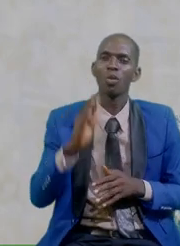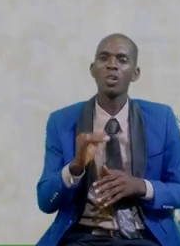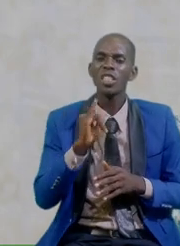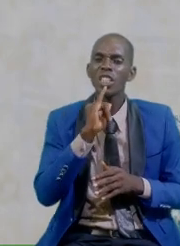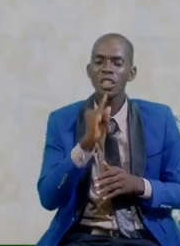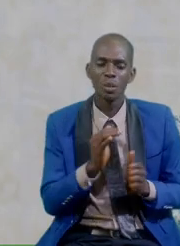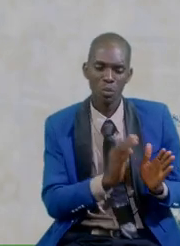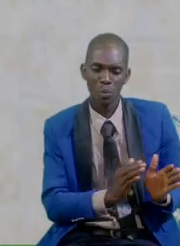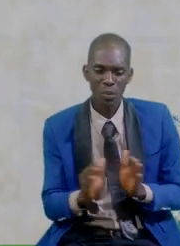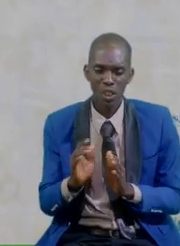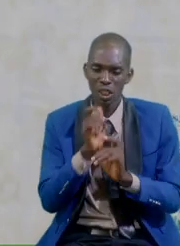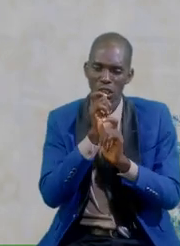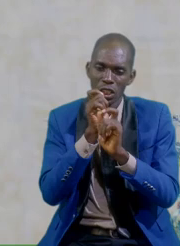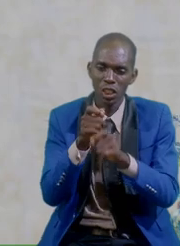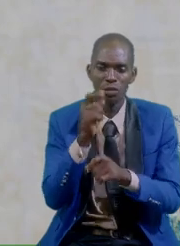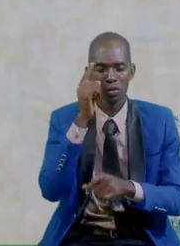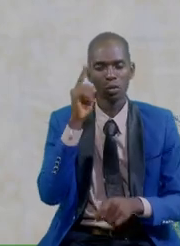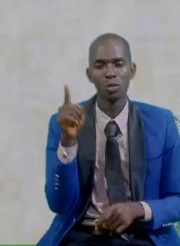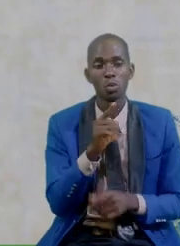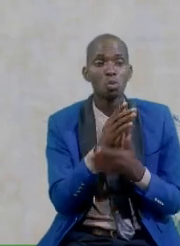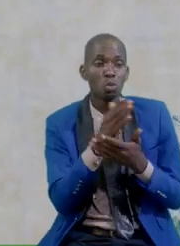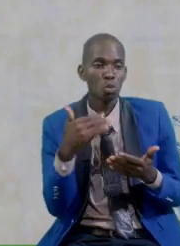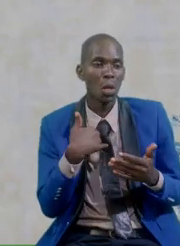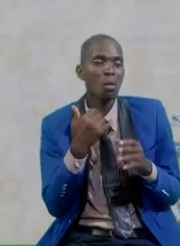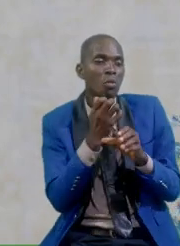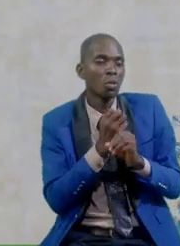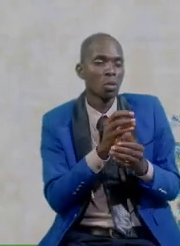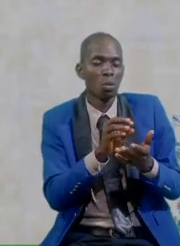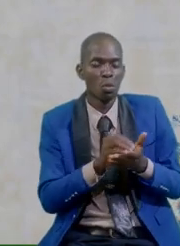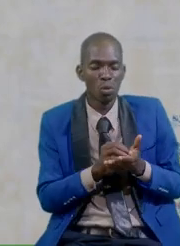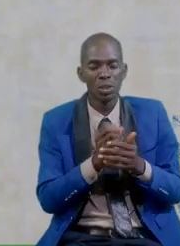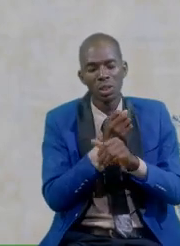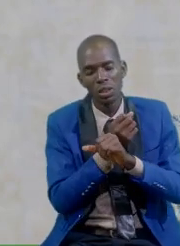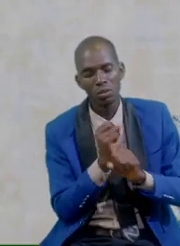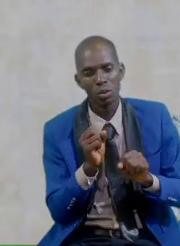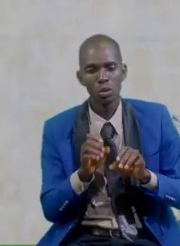you. Some have got their own now, salvation